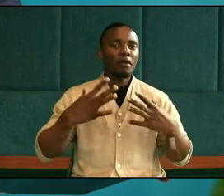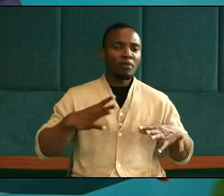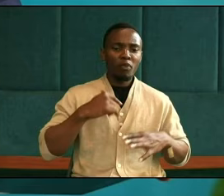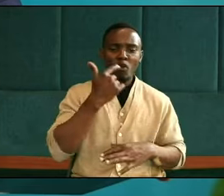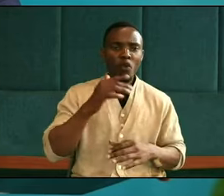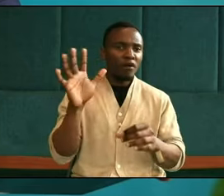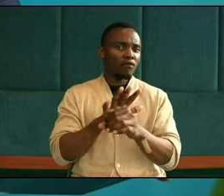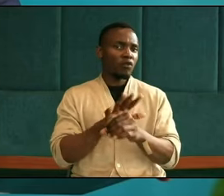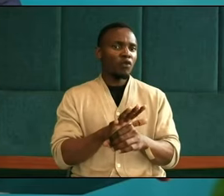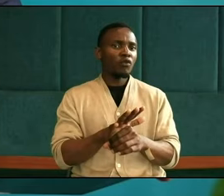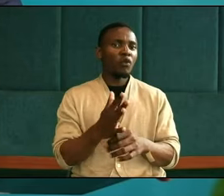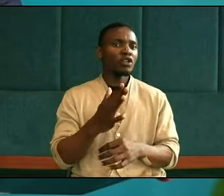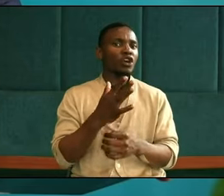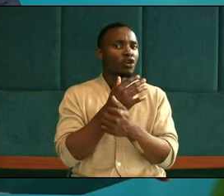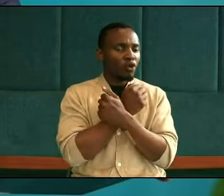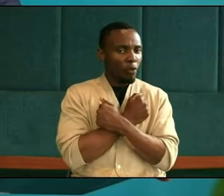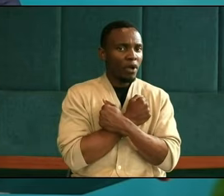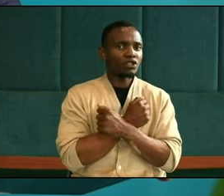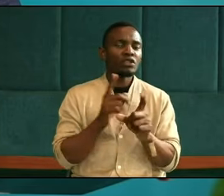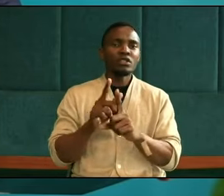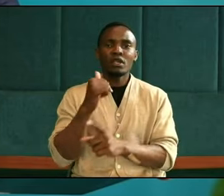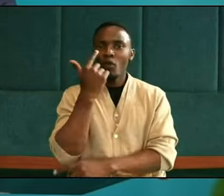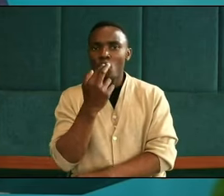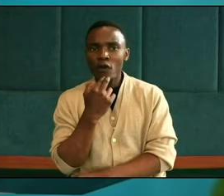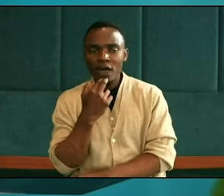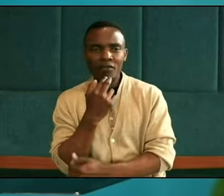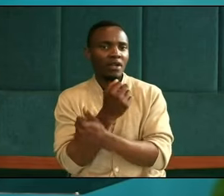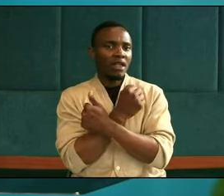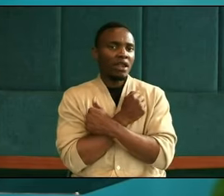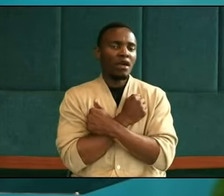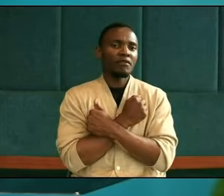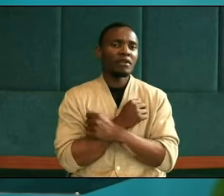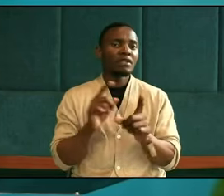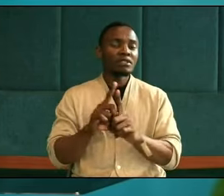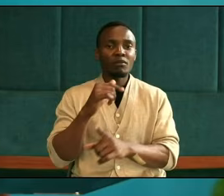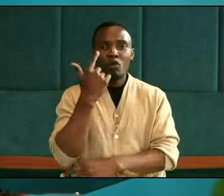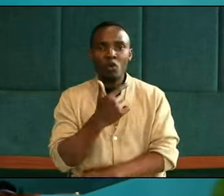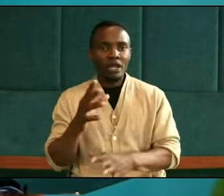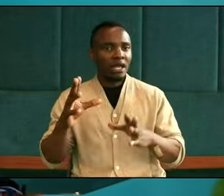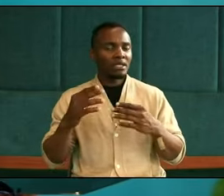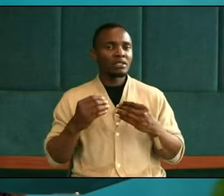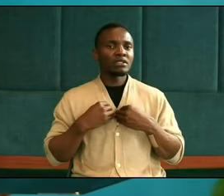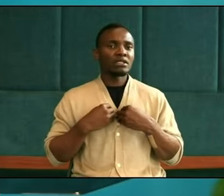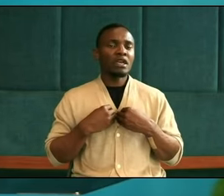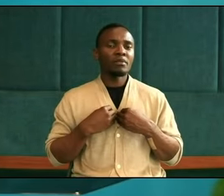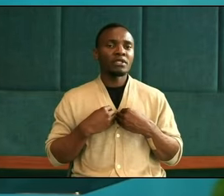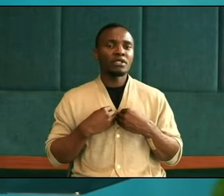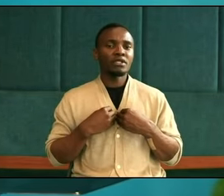who laugh and love and cry. Men who will face eternity and aren't afraid to